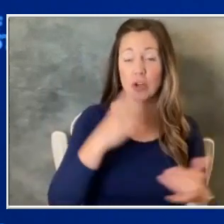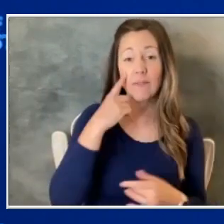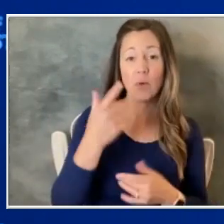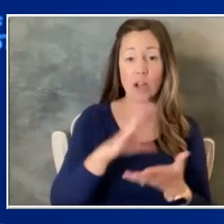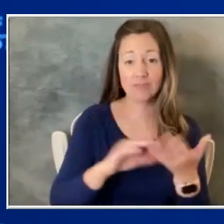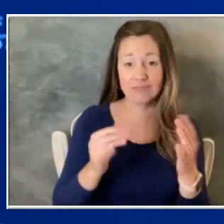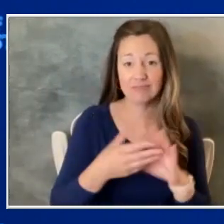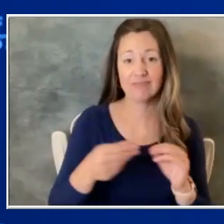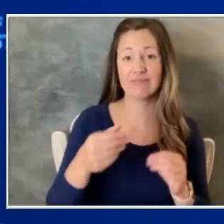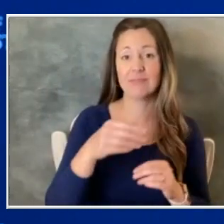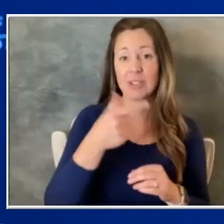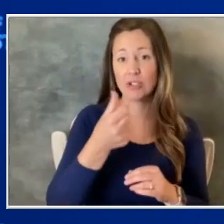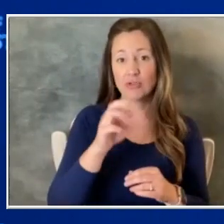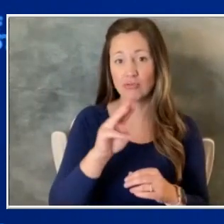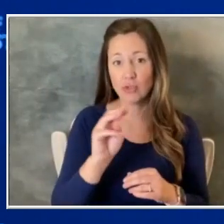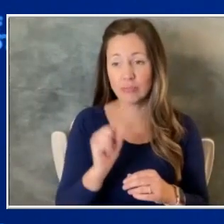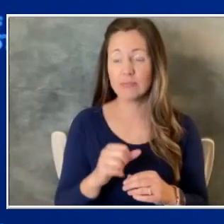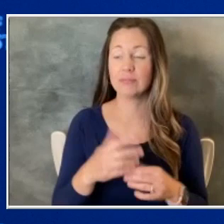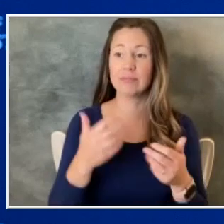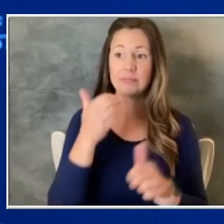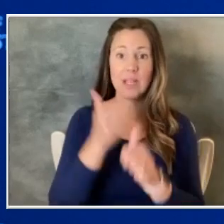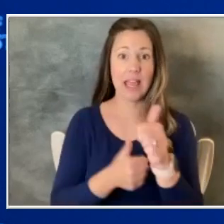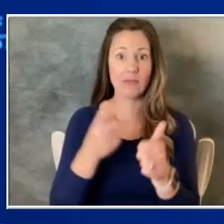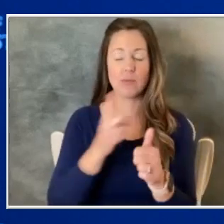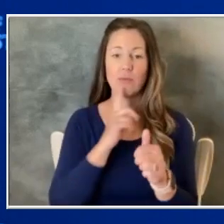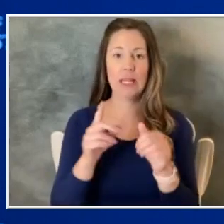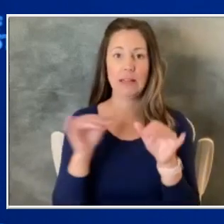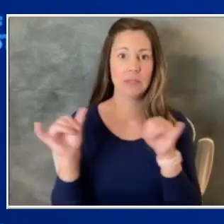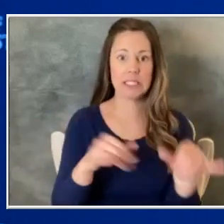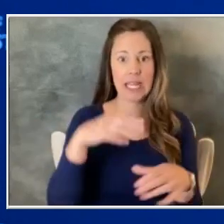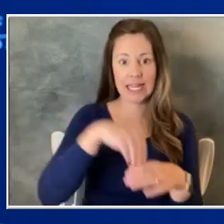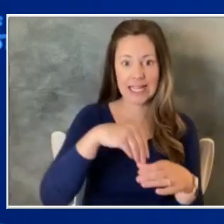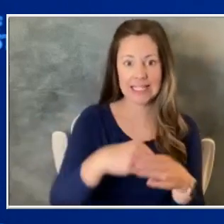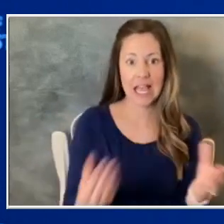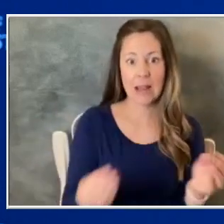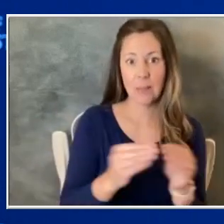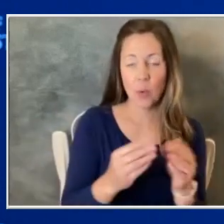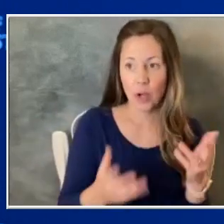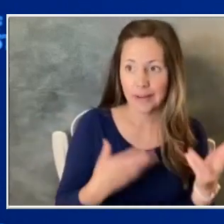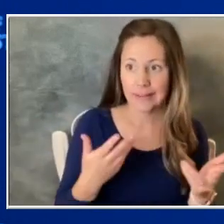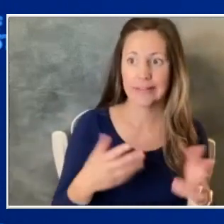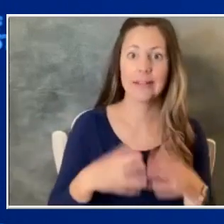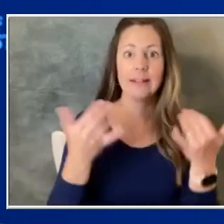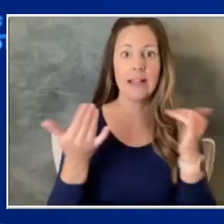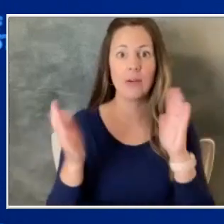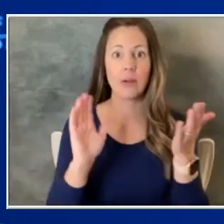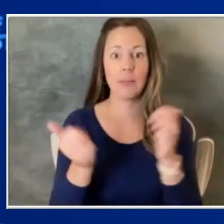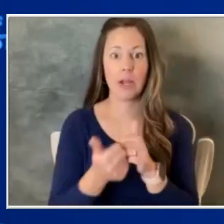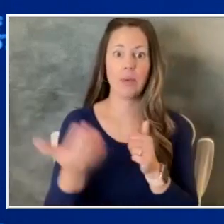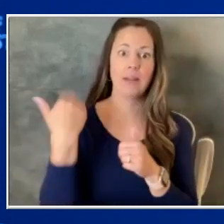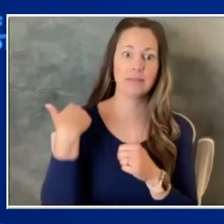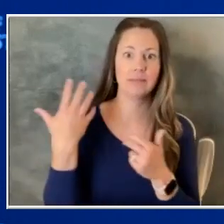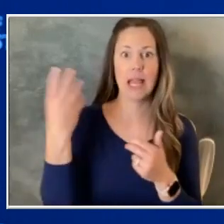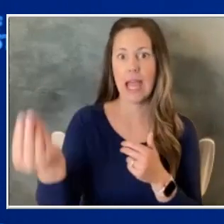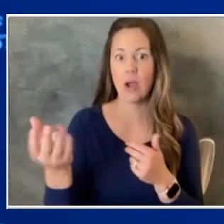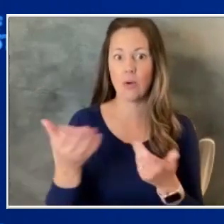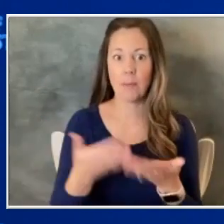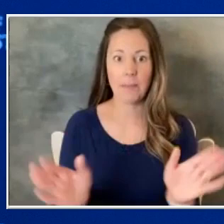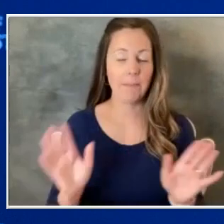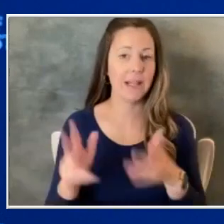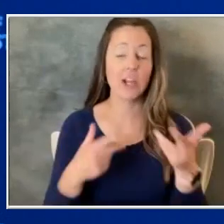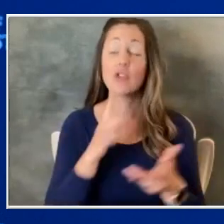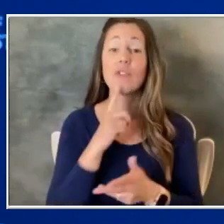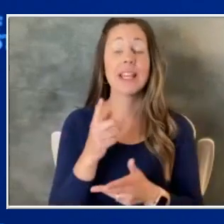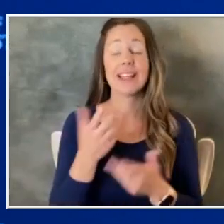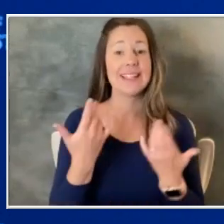whether it's just been everybody has been inside, locked away, more in isolation now compared to getting out in public. It is an